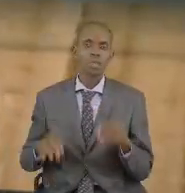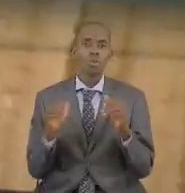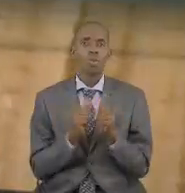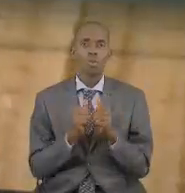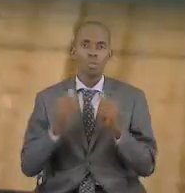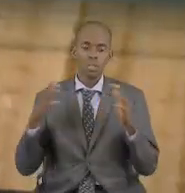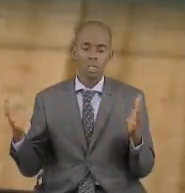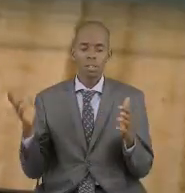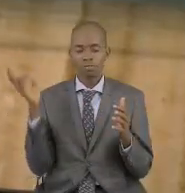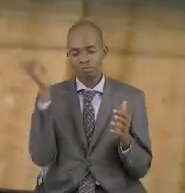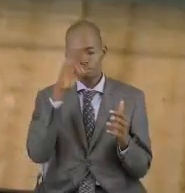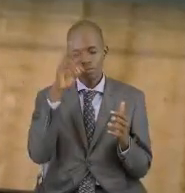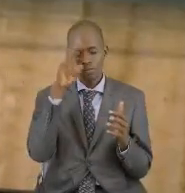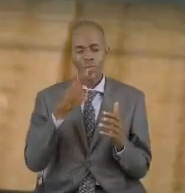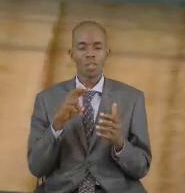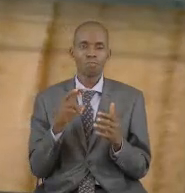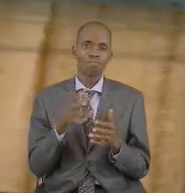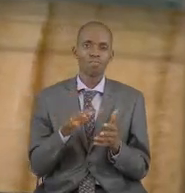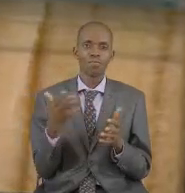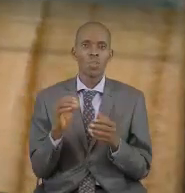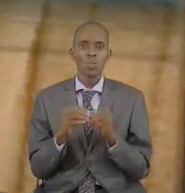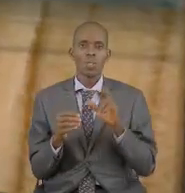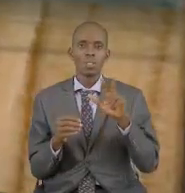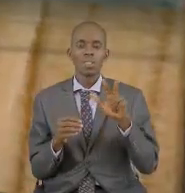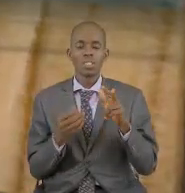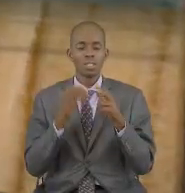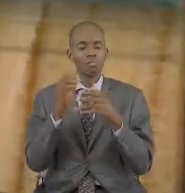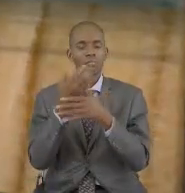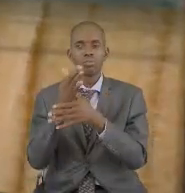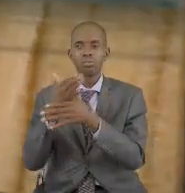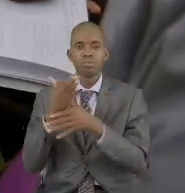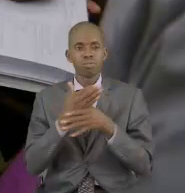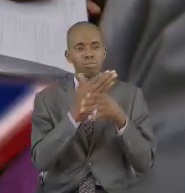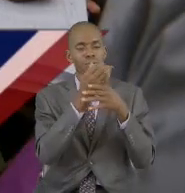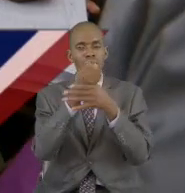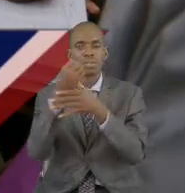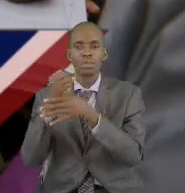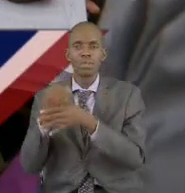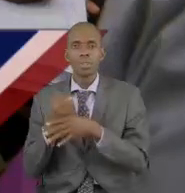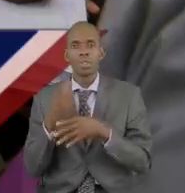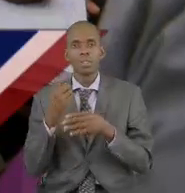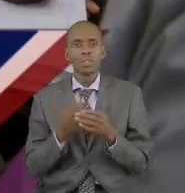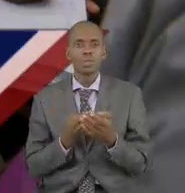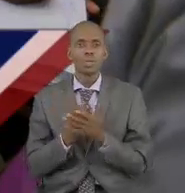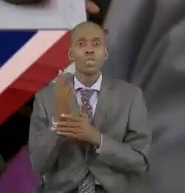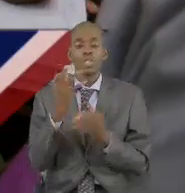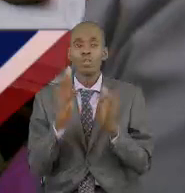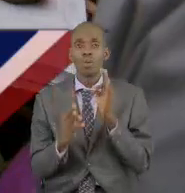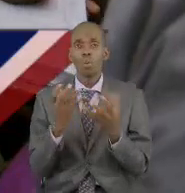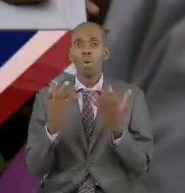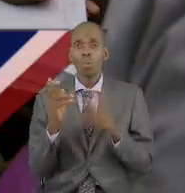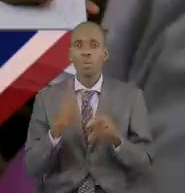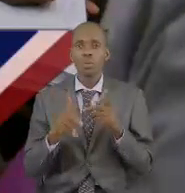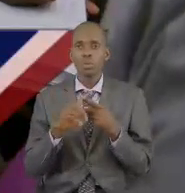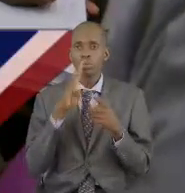cowardly compromise. Number three, sharing the truth. That's the only thing you share. If you want people saved, if you